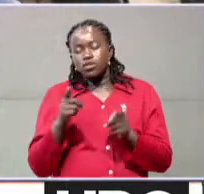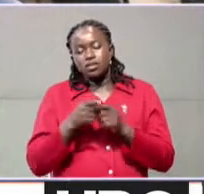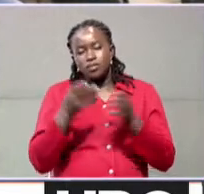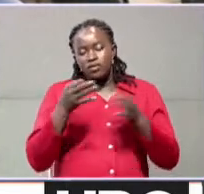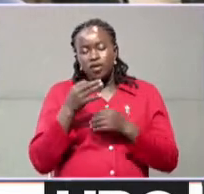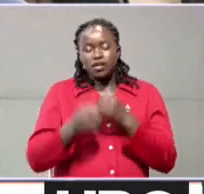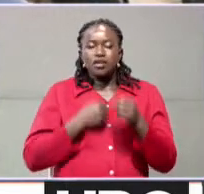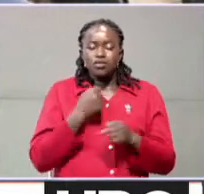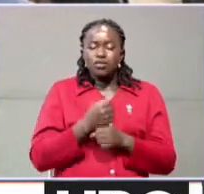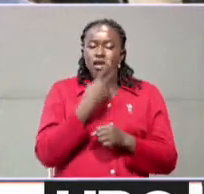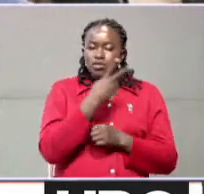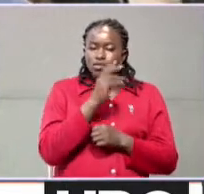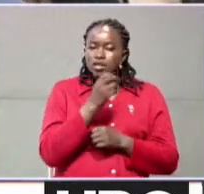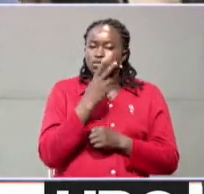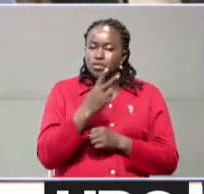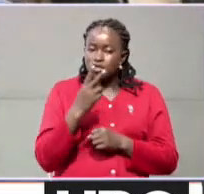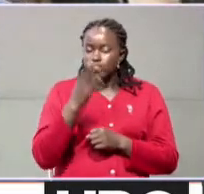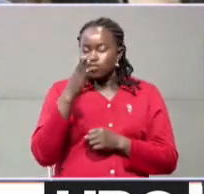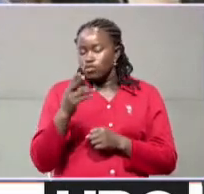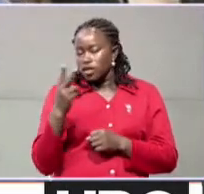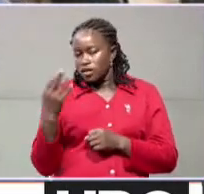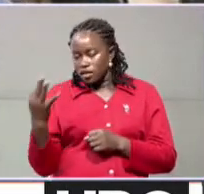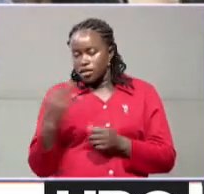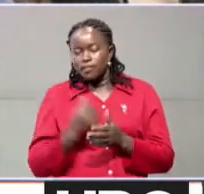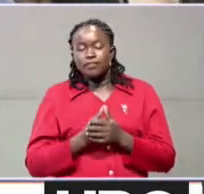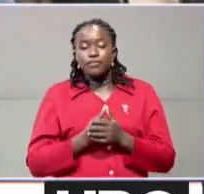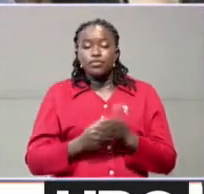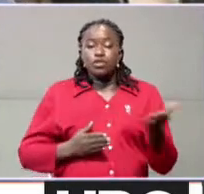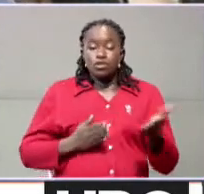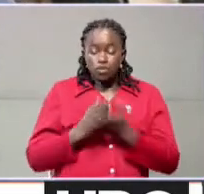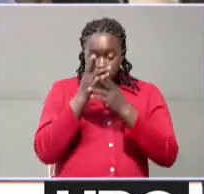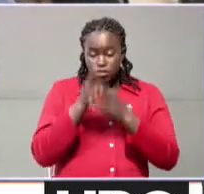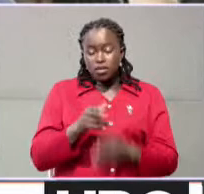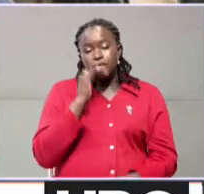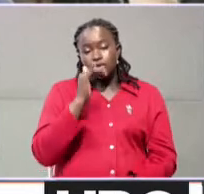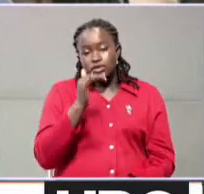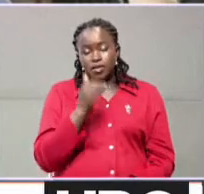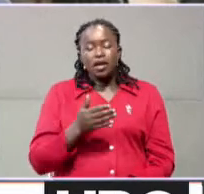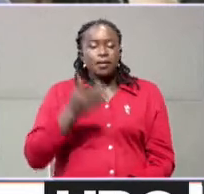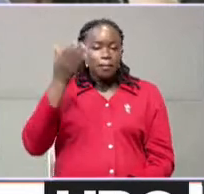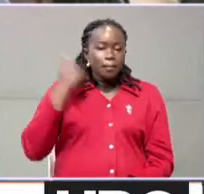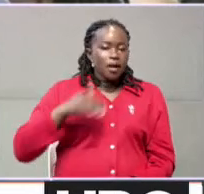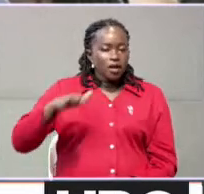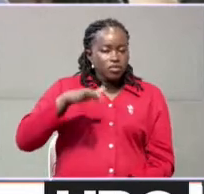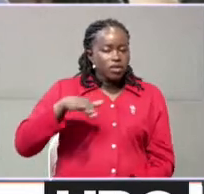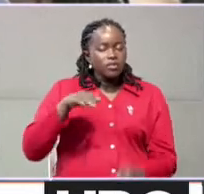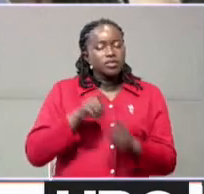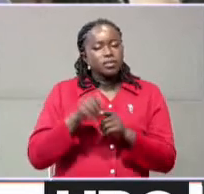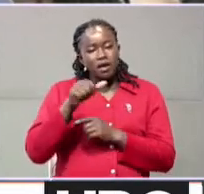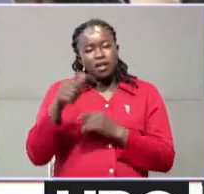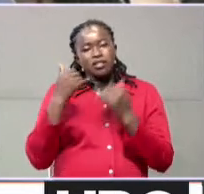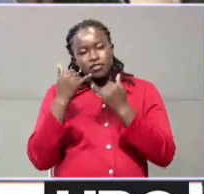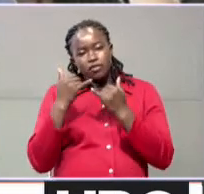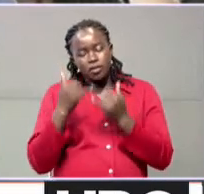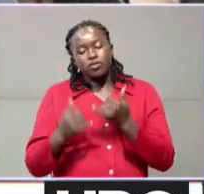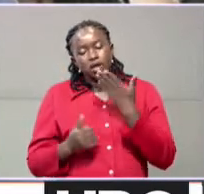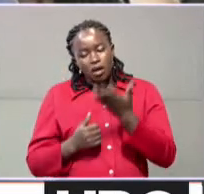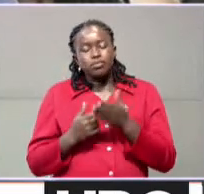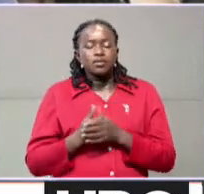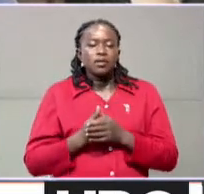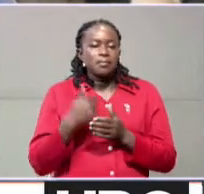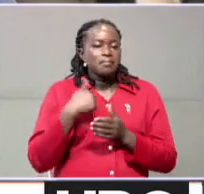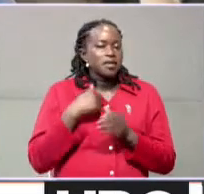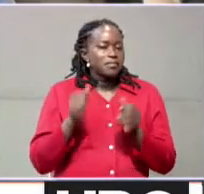2022 2023 write up speaker the background and the rest of the information is there i won't